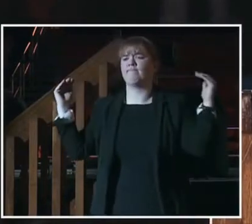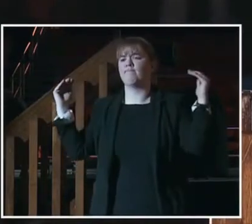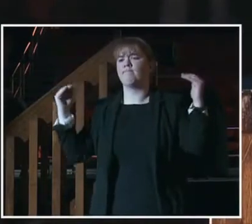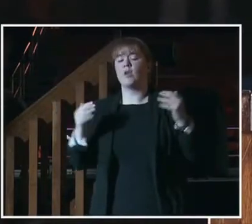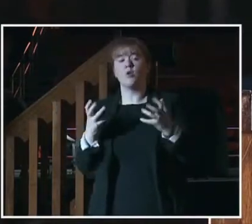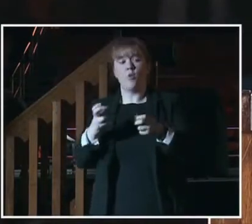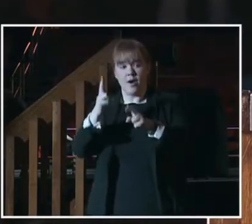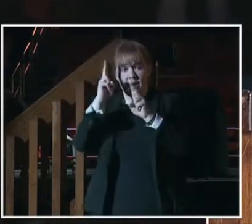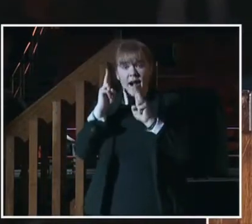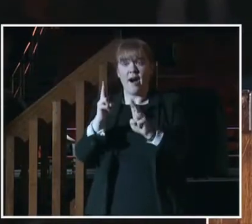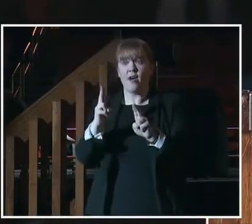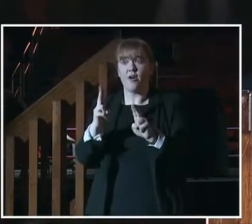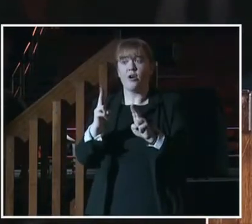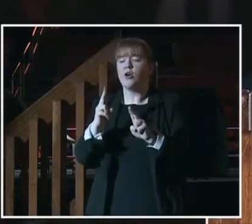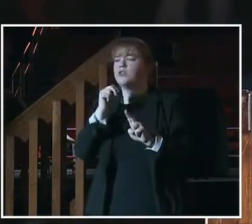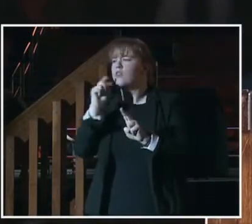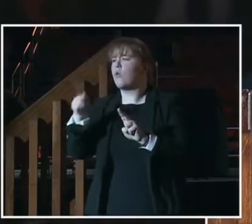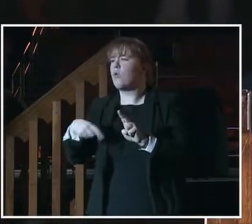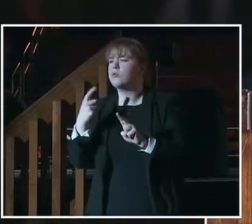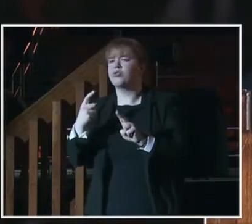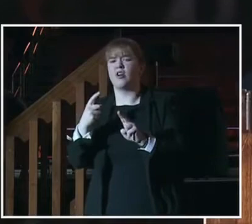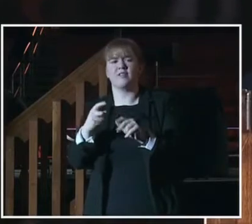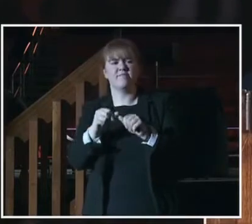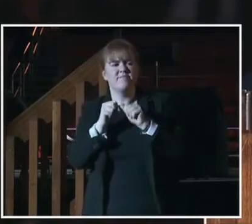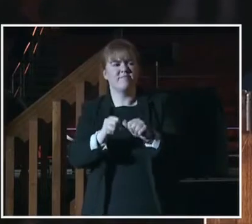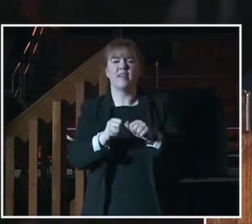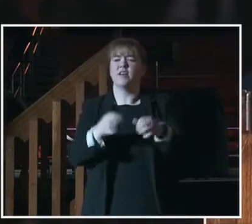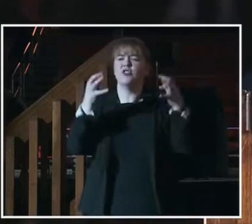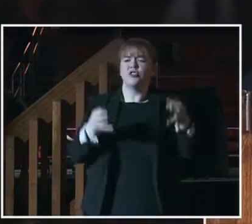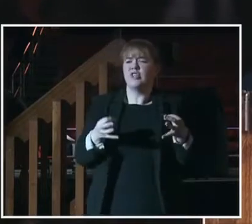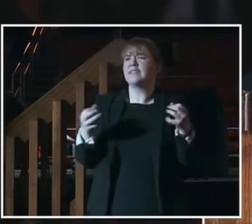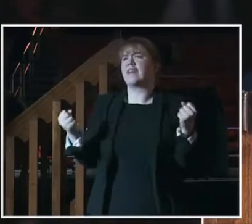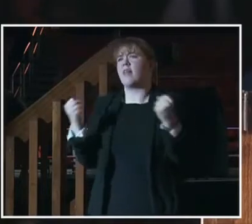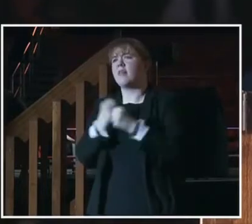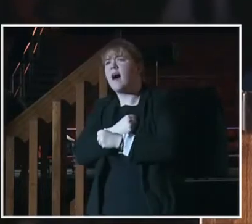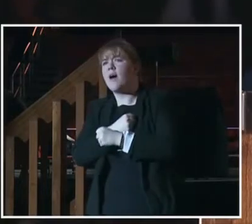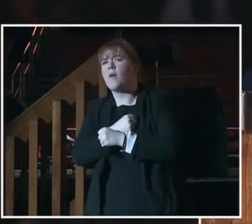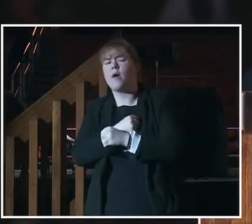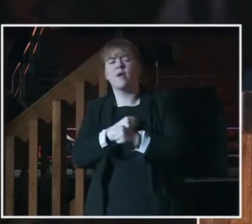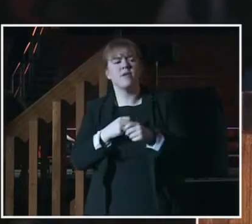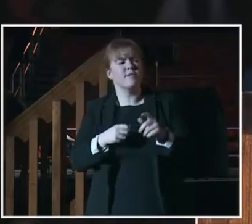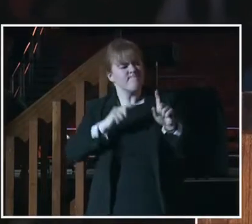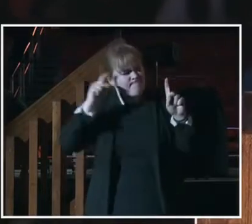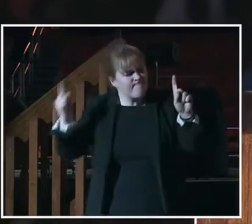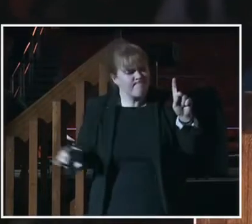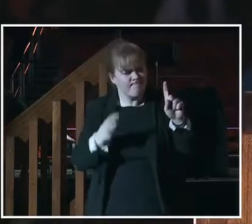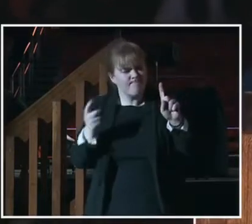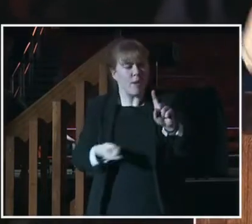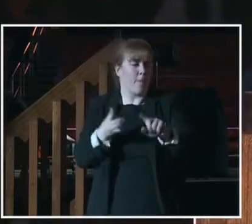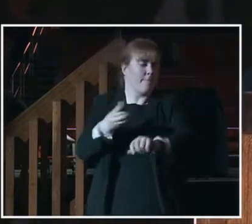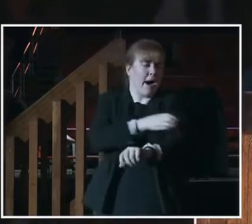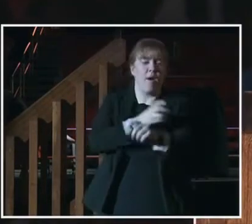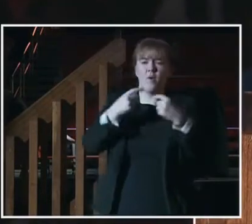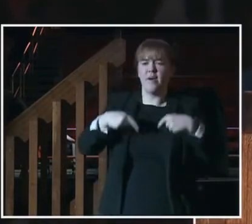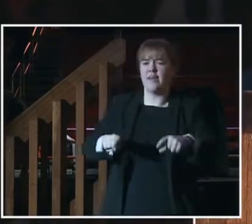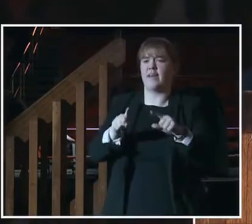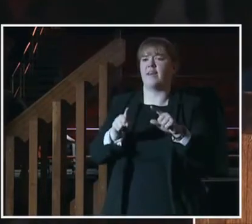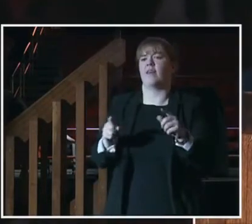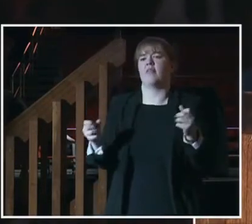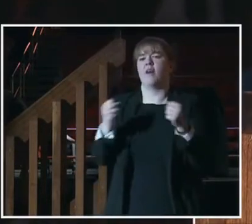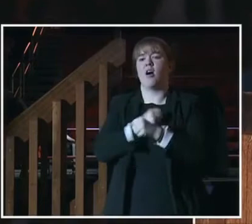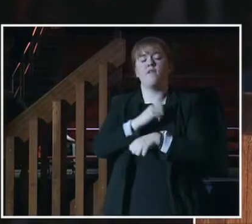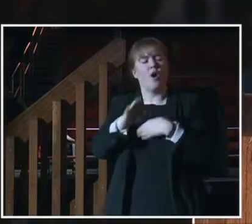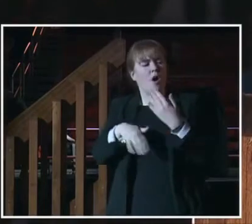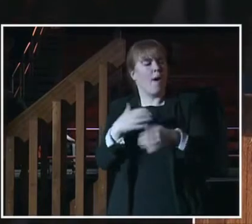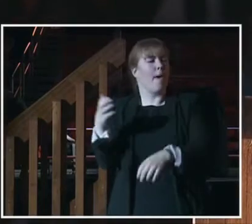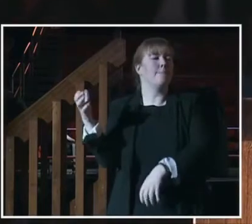King's legacy, don't just pursue justice in love, pursue power in love. All power to the